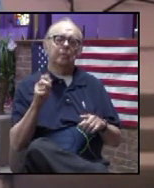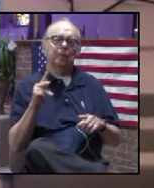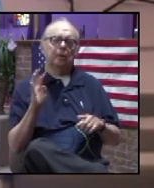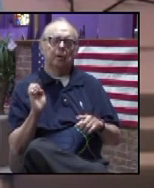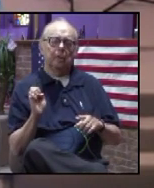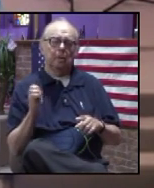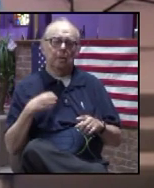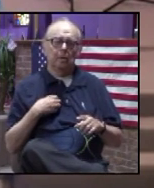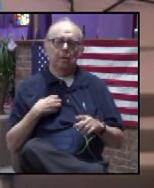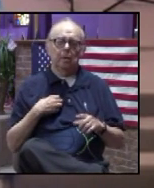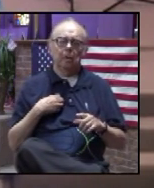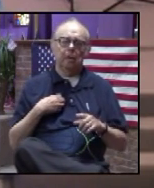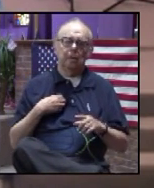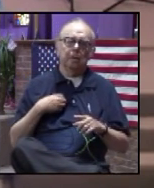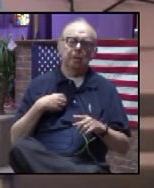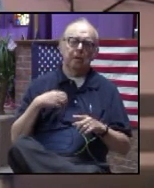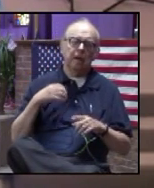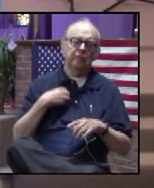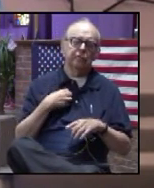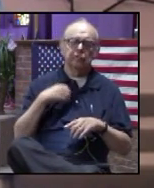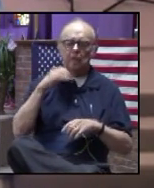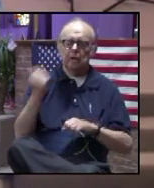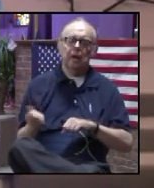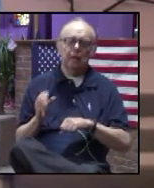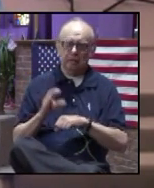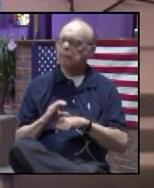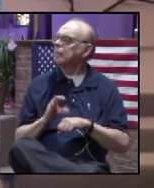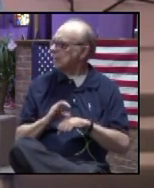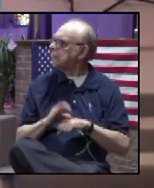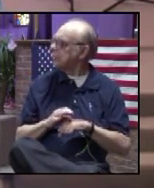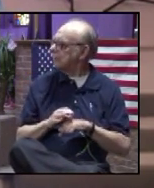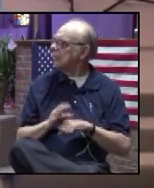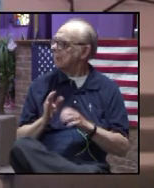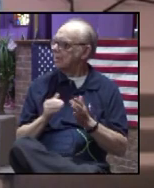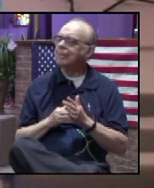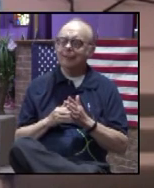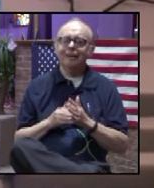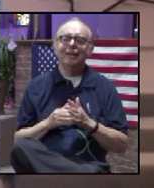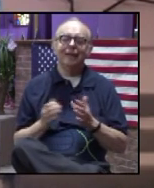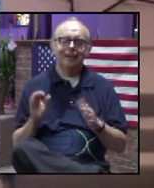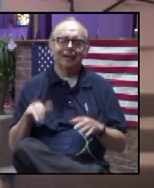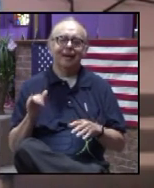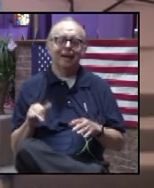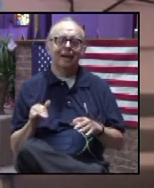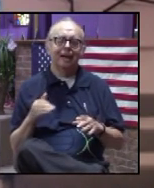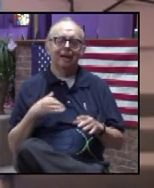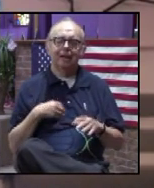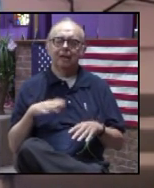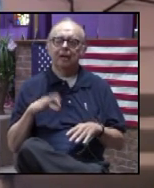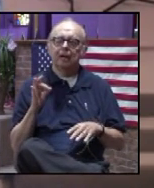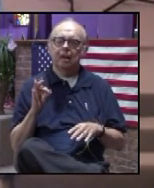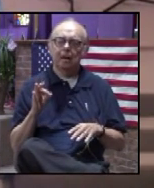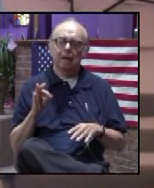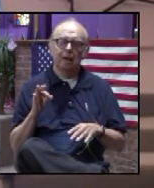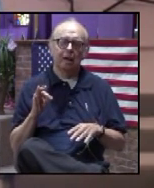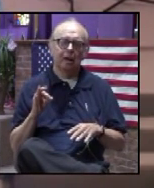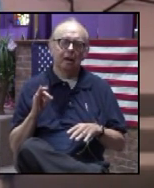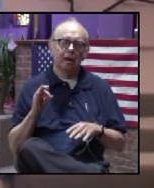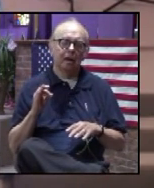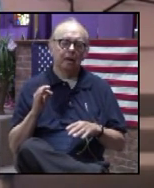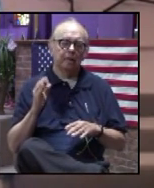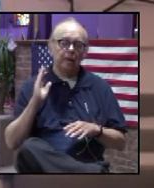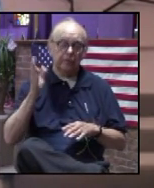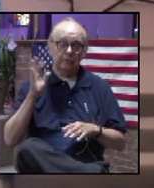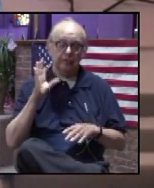We do have a channel called Calvary Baptist Middletown. Okay. And you'll also find the sermon posted